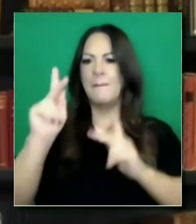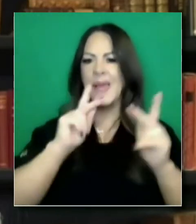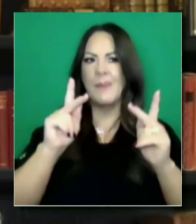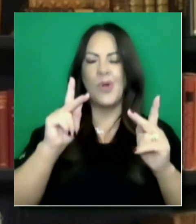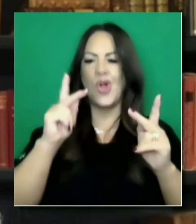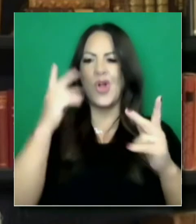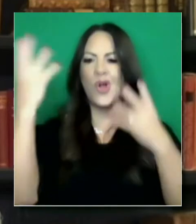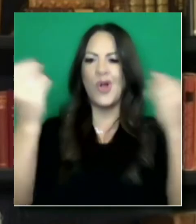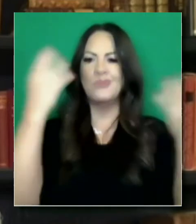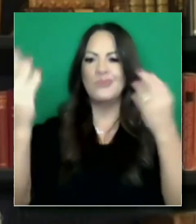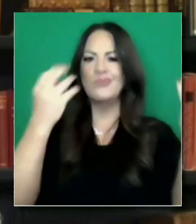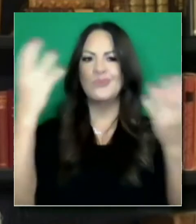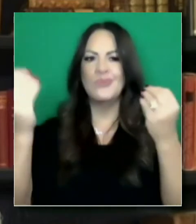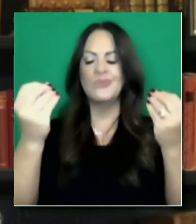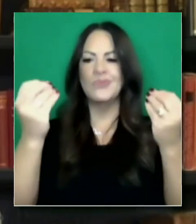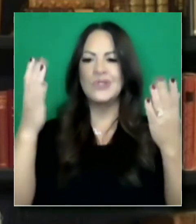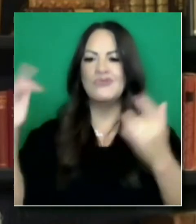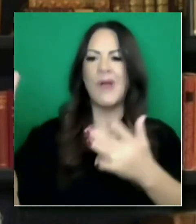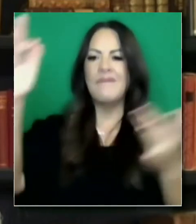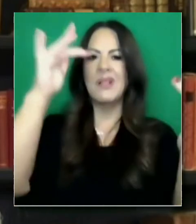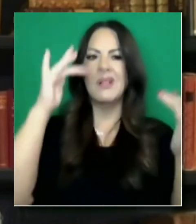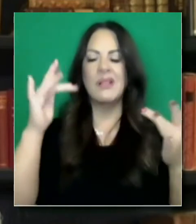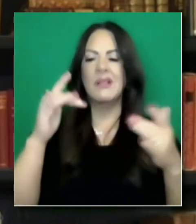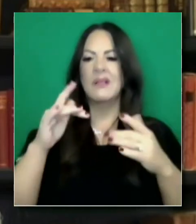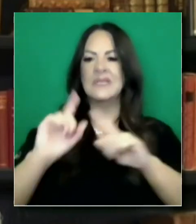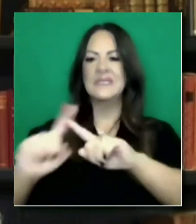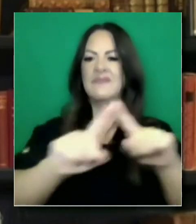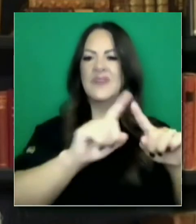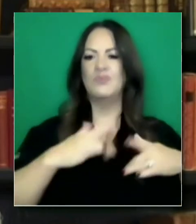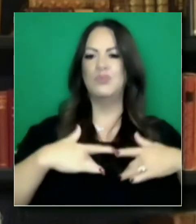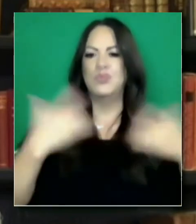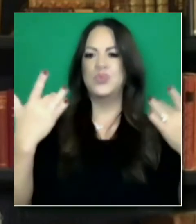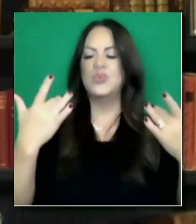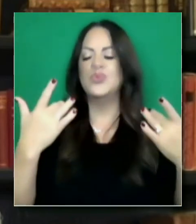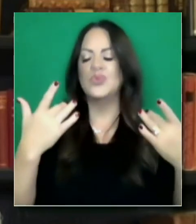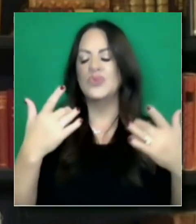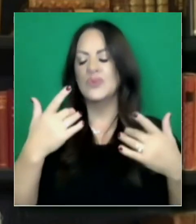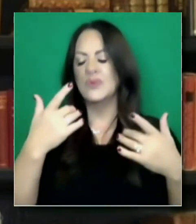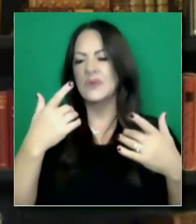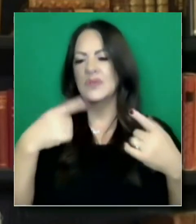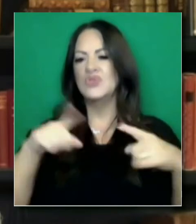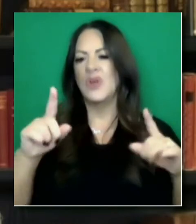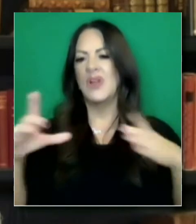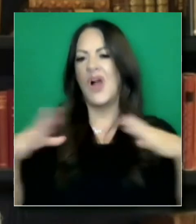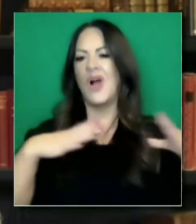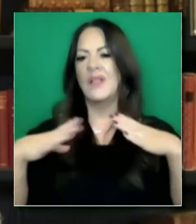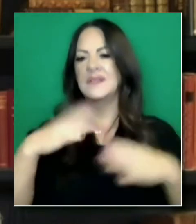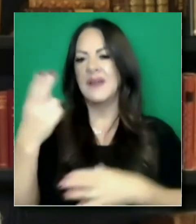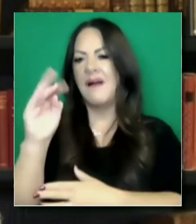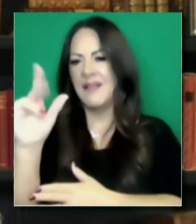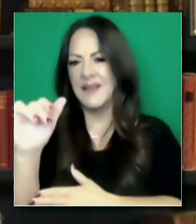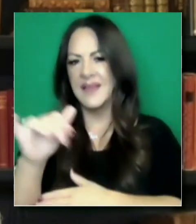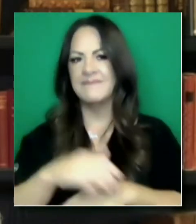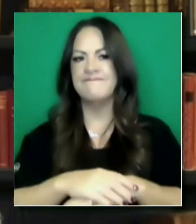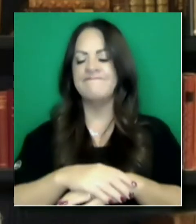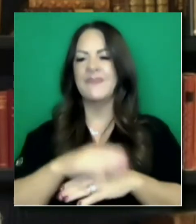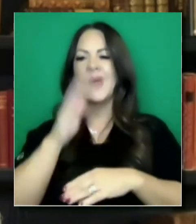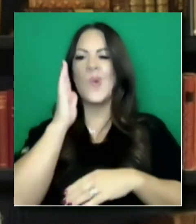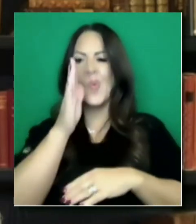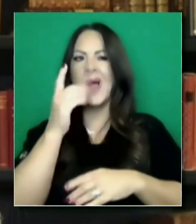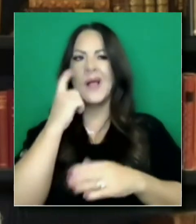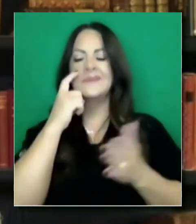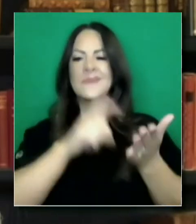in the last week and expectation of more of the same through the rest of the holiday season of a surge on top of a